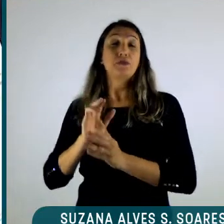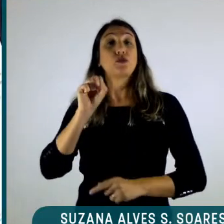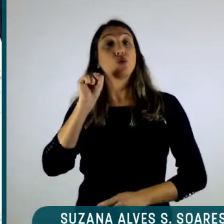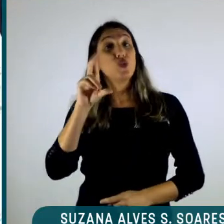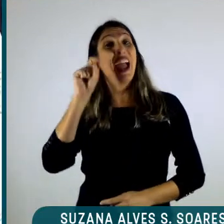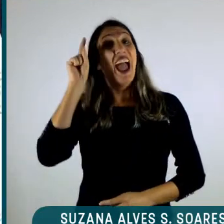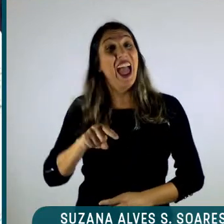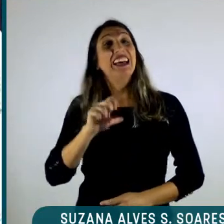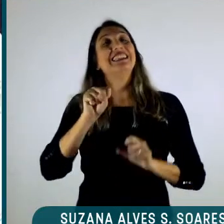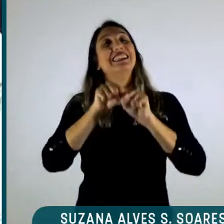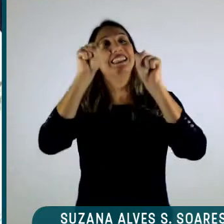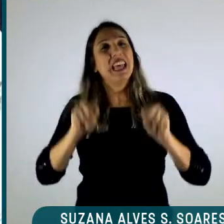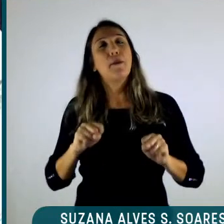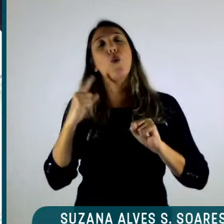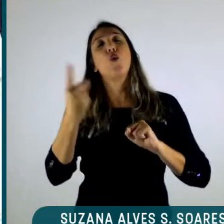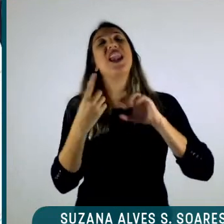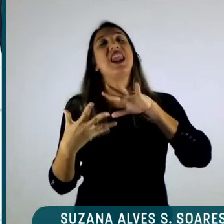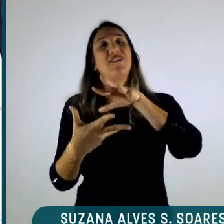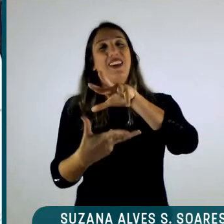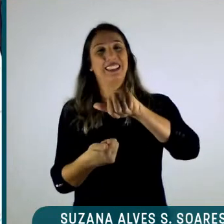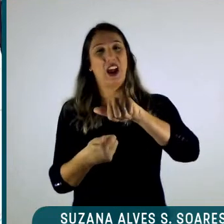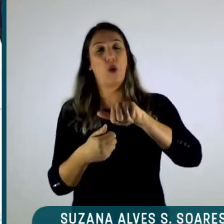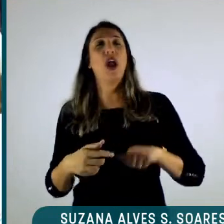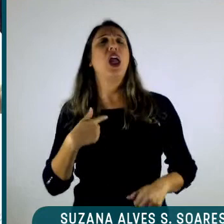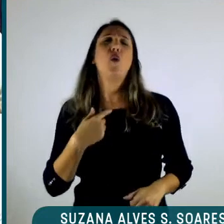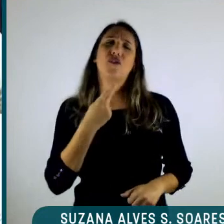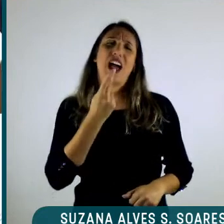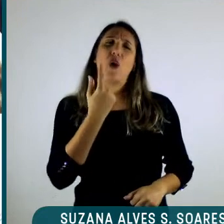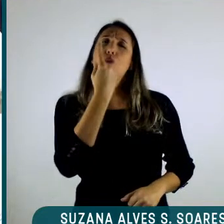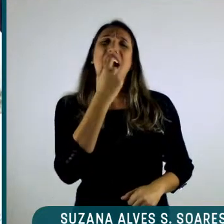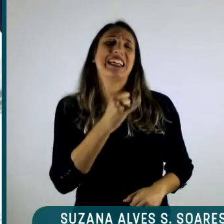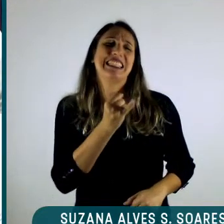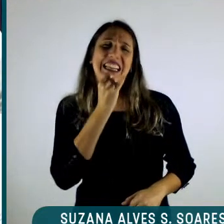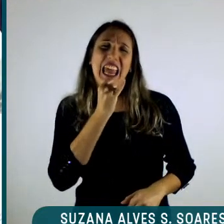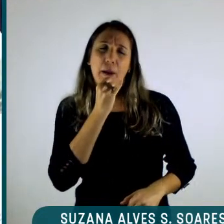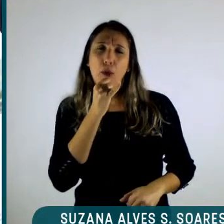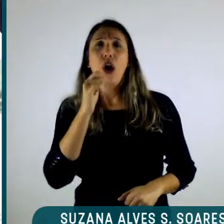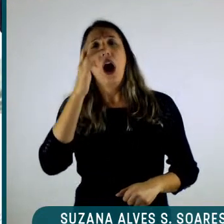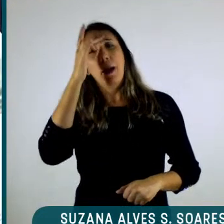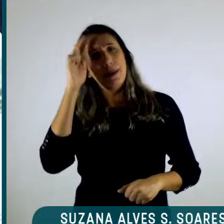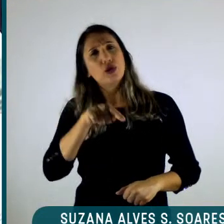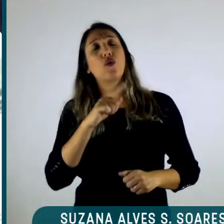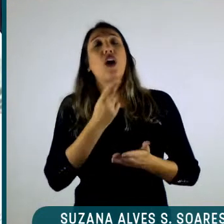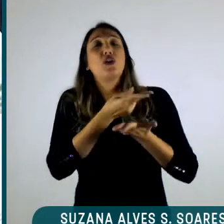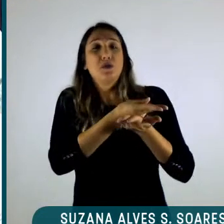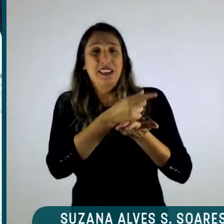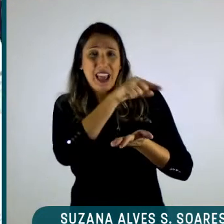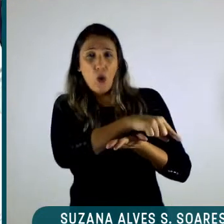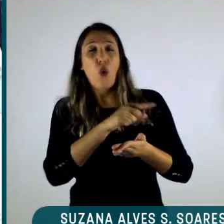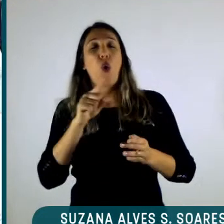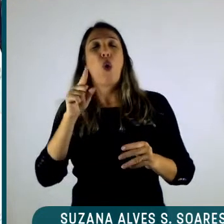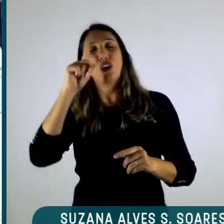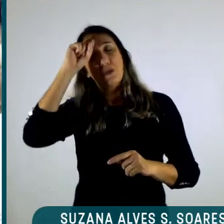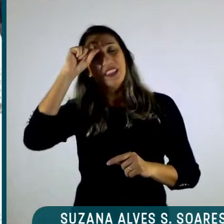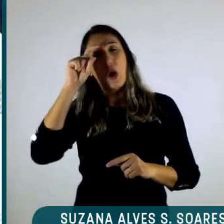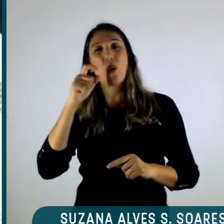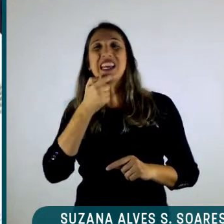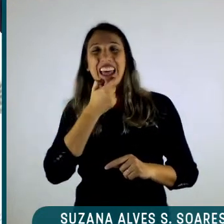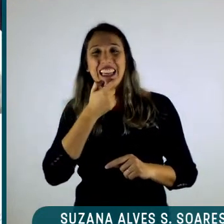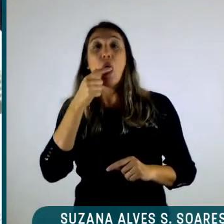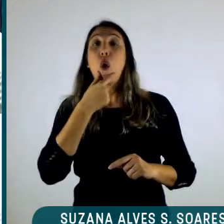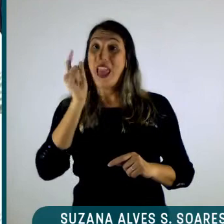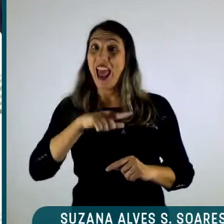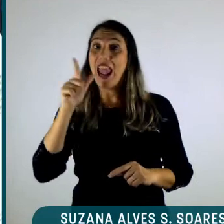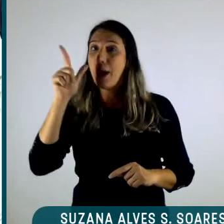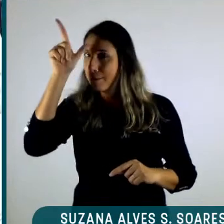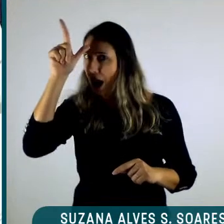poor people. It is a universal health system. I'd just like to give you an example. And in fact, Alicia